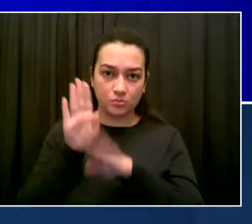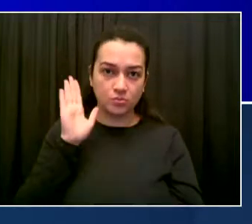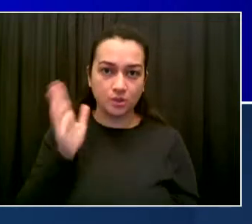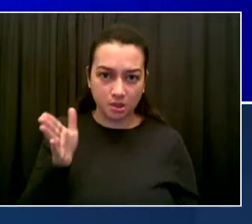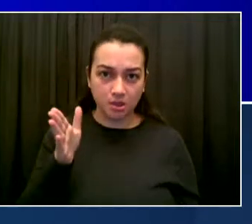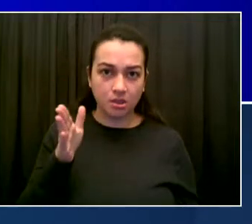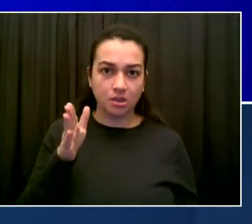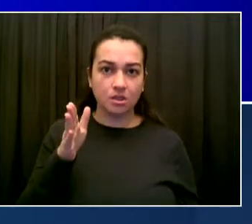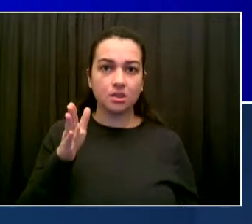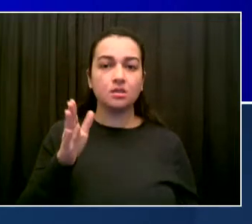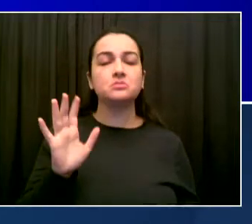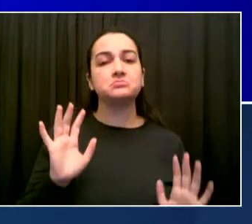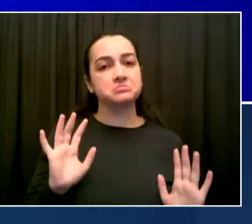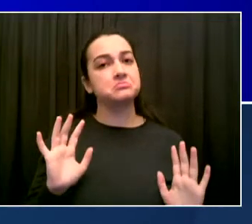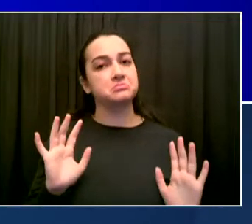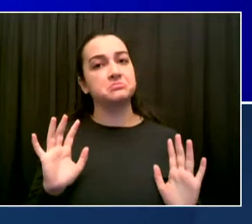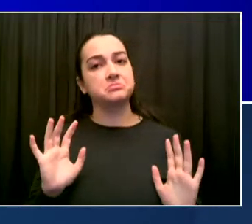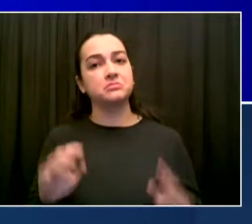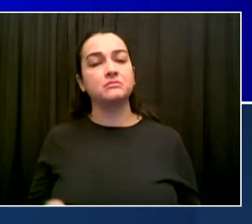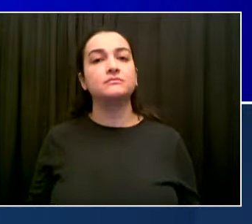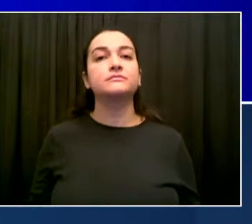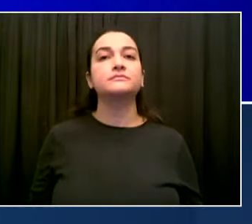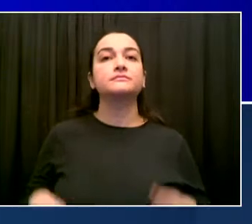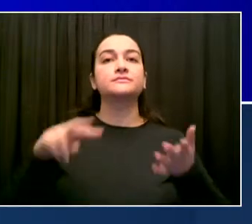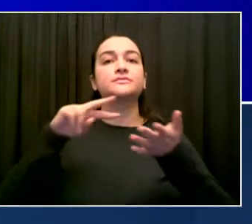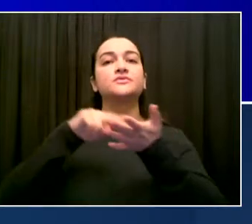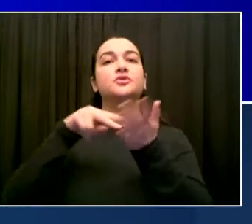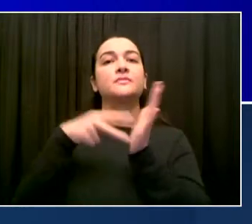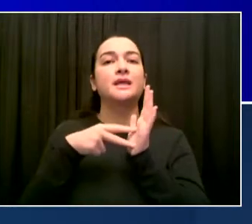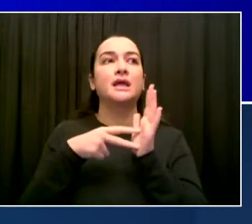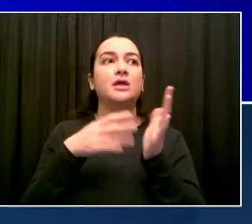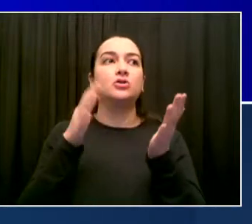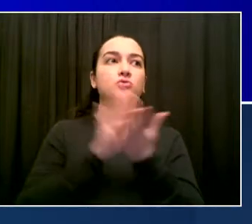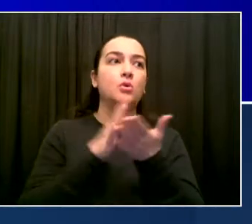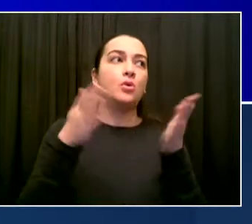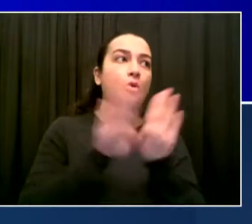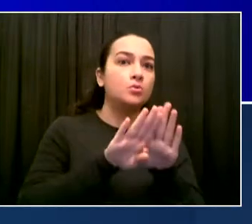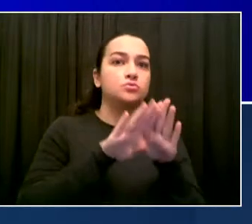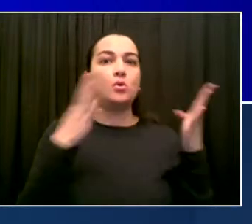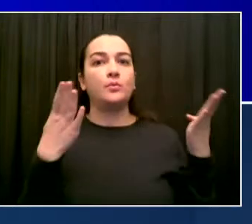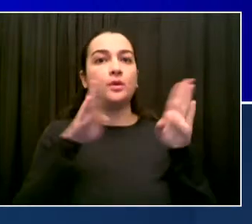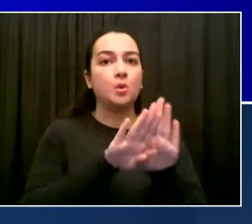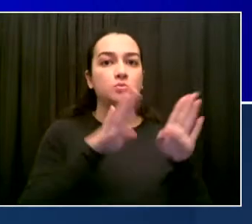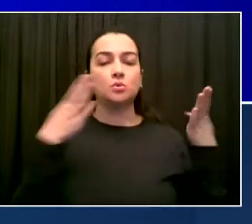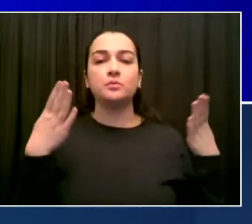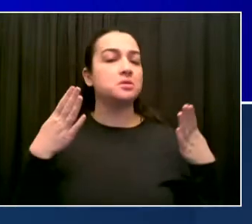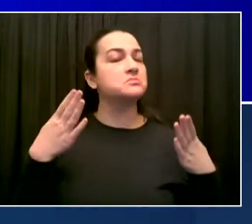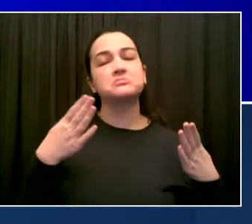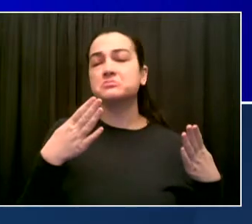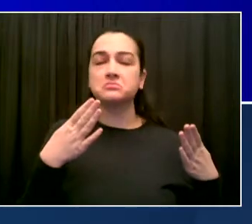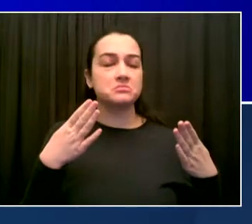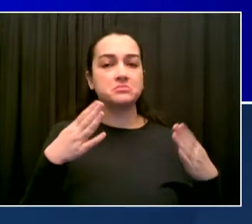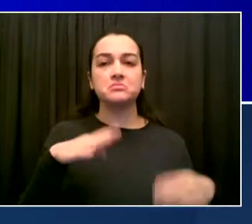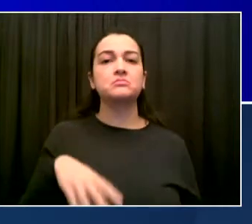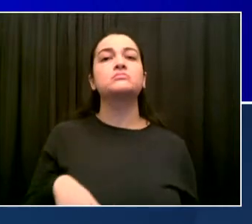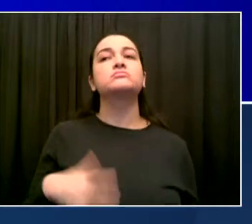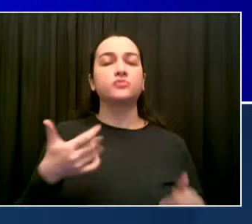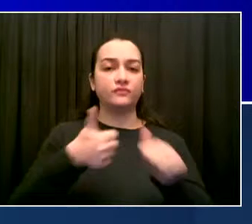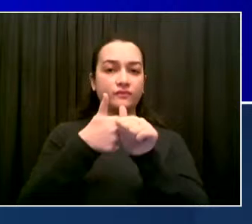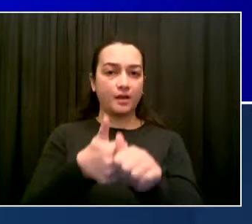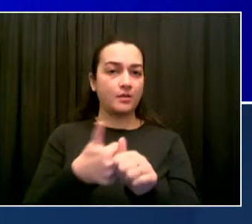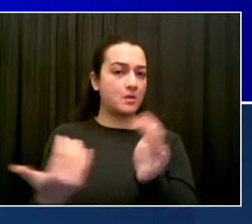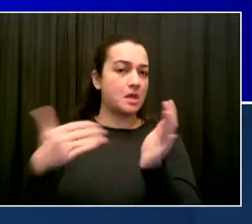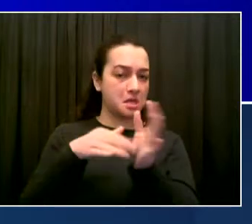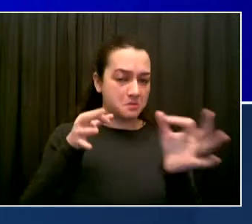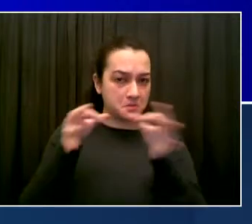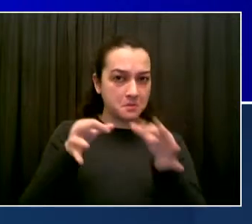and safety standards. Our situation room, as always, will be monitoring closely. And we worked with the unions who represent the